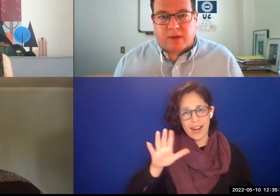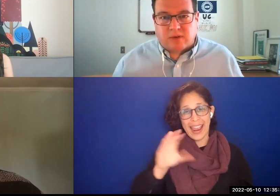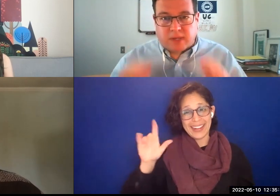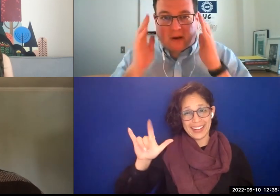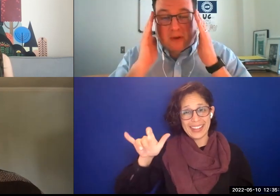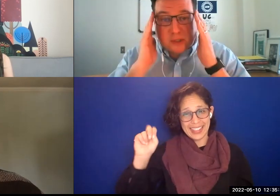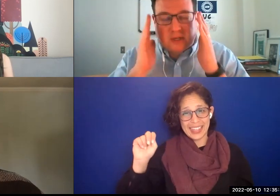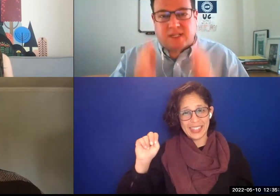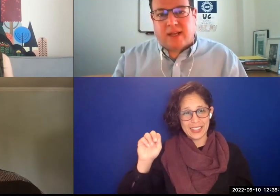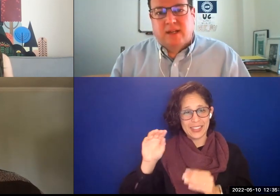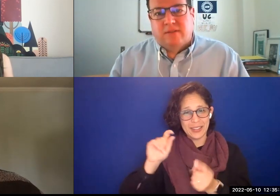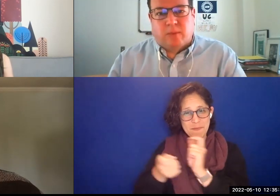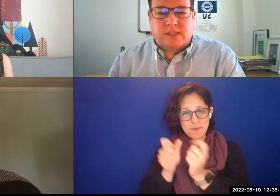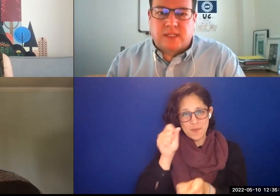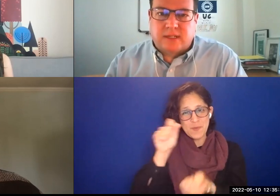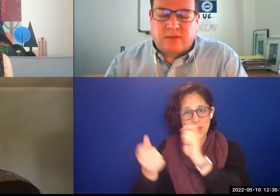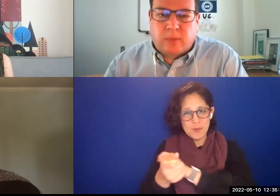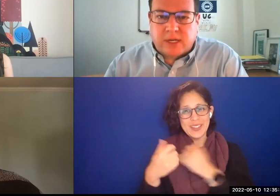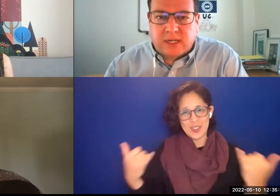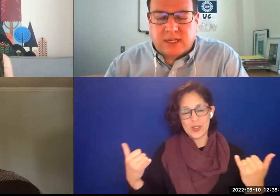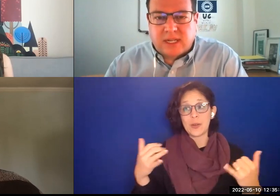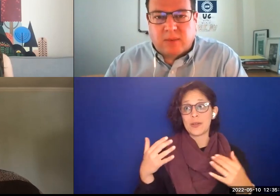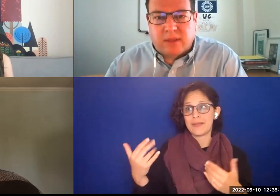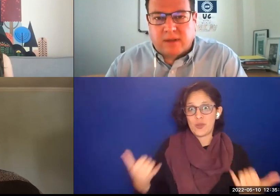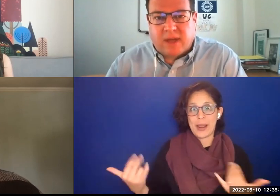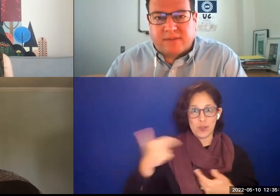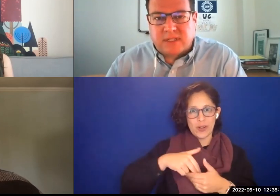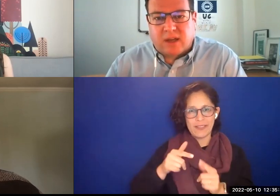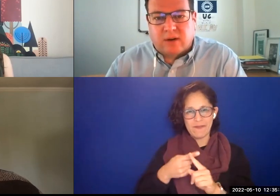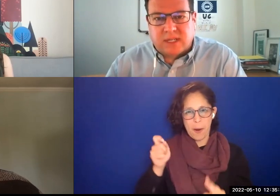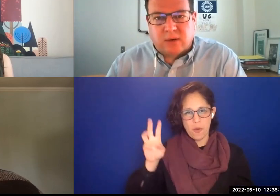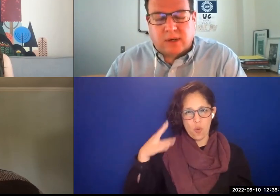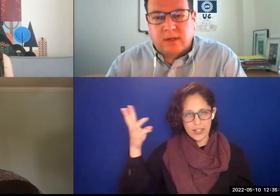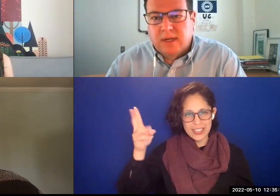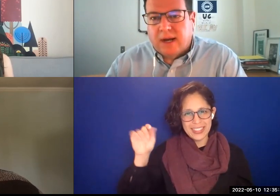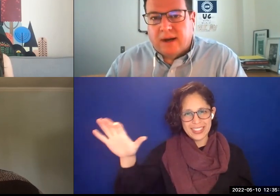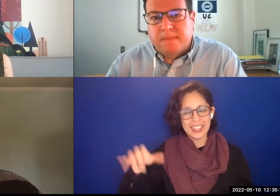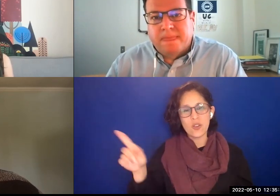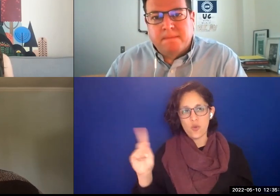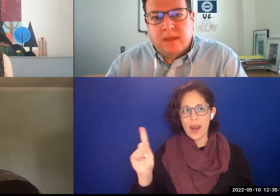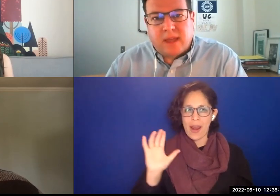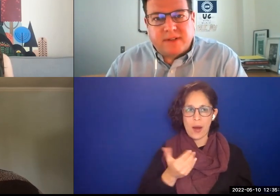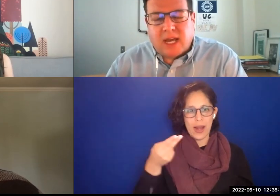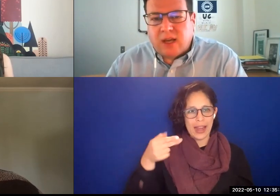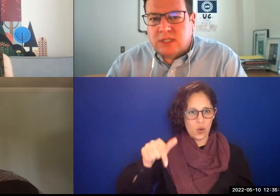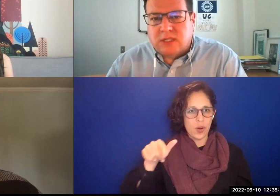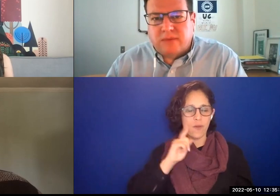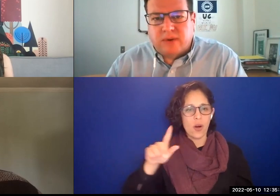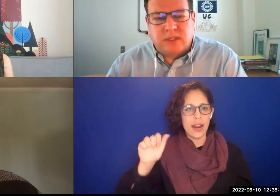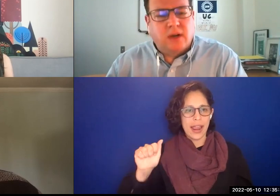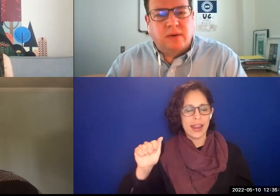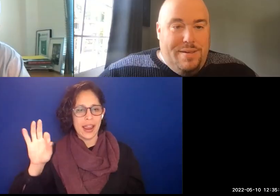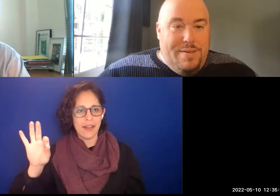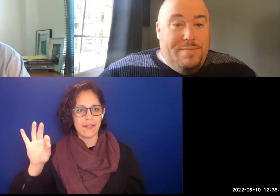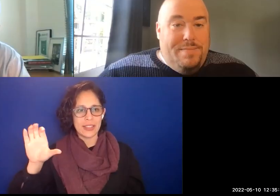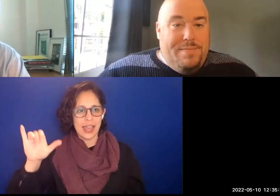thank you very much for being here. Although I joined you today from Washington, D.C., where the AFL-CIO is headquartered. The AFL-CIO, just so